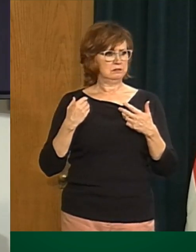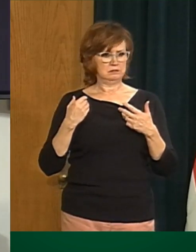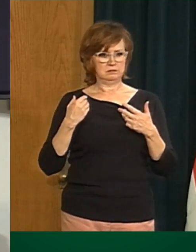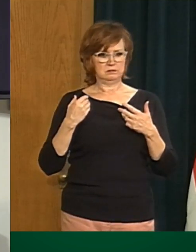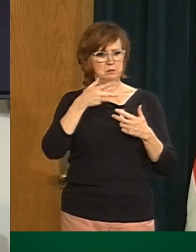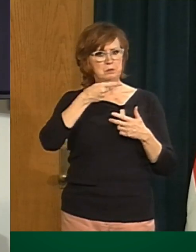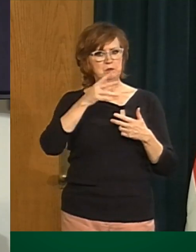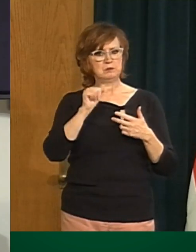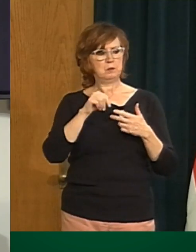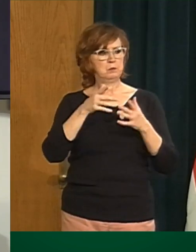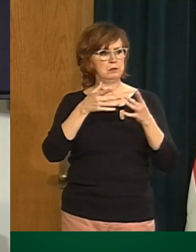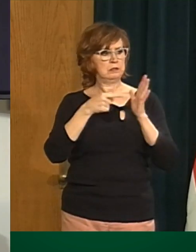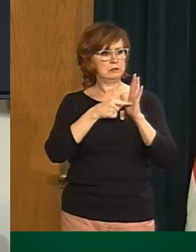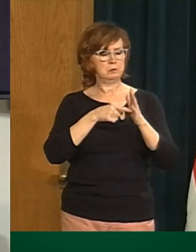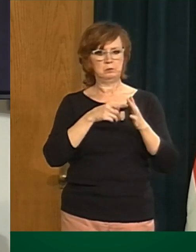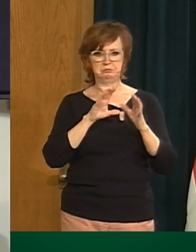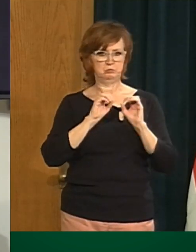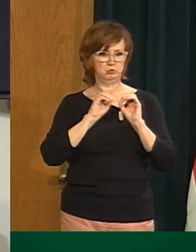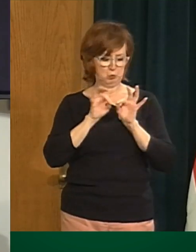subsequent.